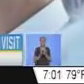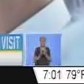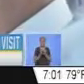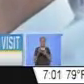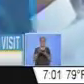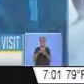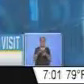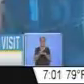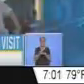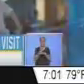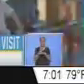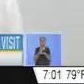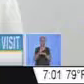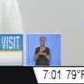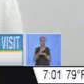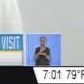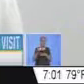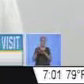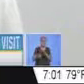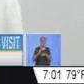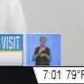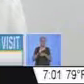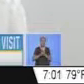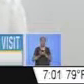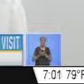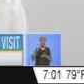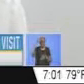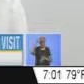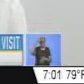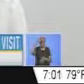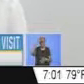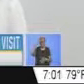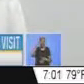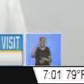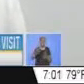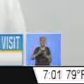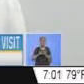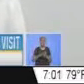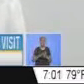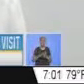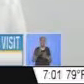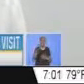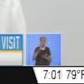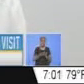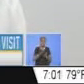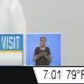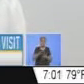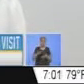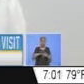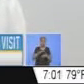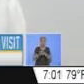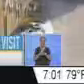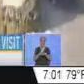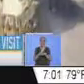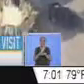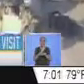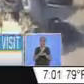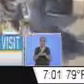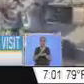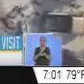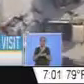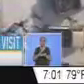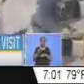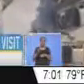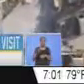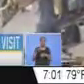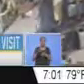of the Abacos last week, Prime Minister the Most Honorable Dr. Hubert Minnis began his update on Abaco hurricane restoration with housing.